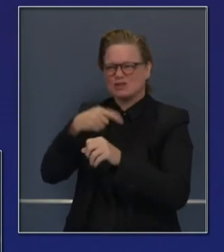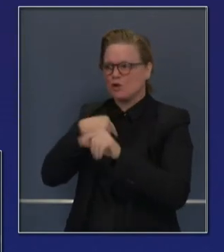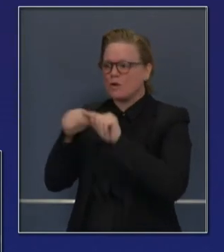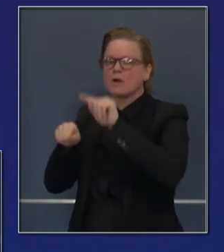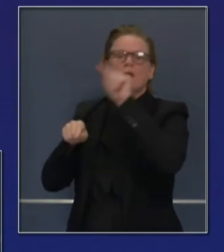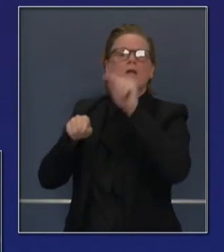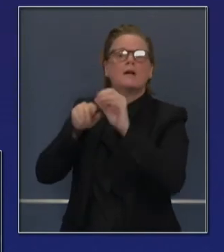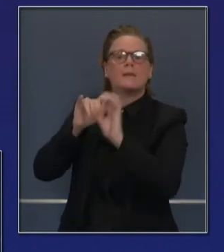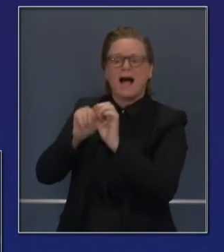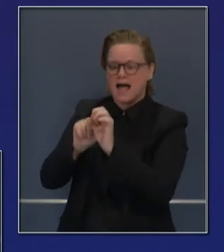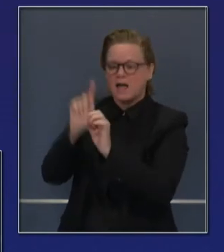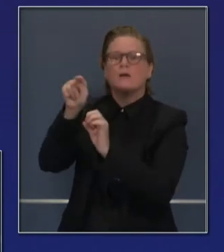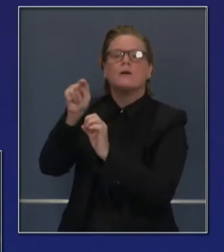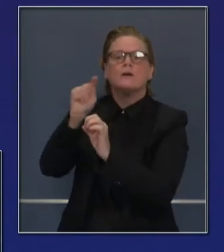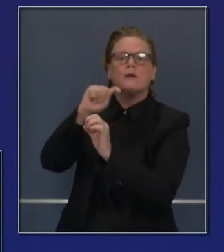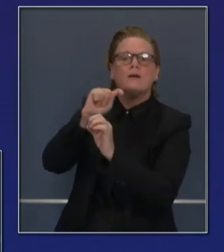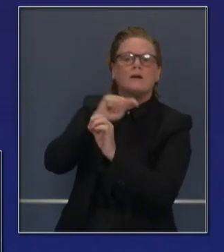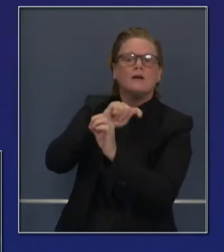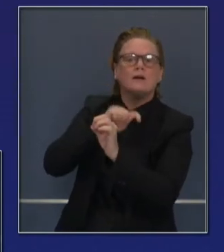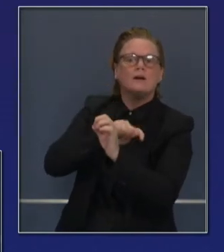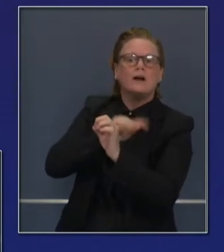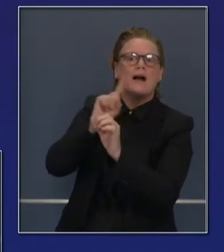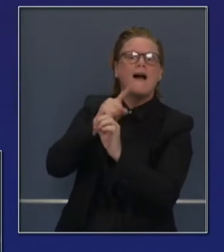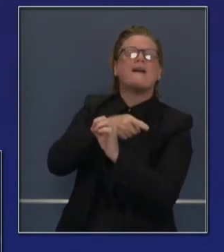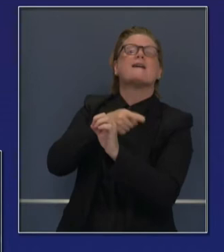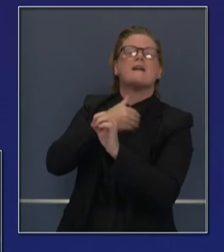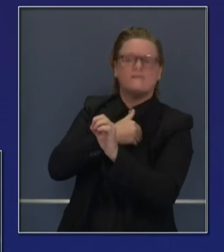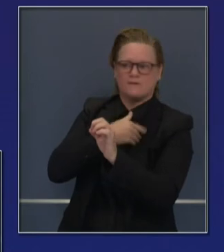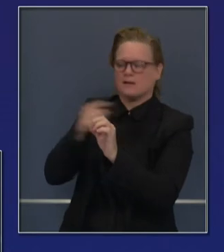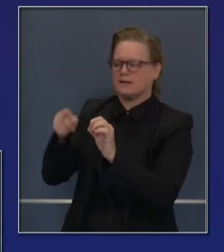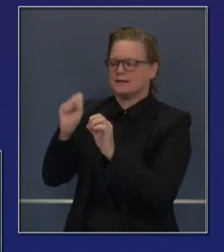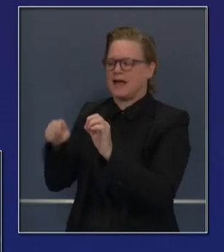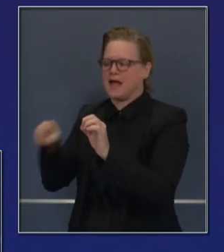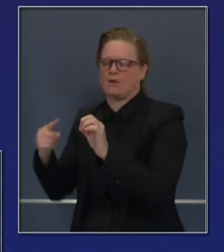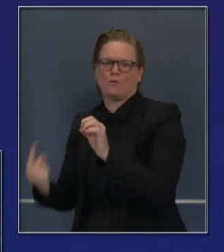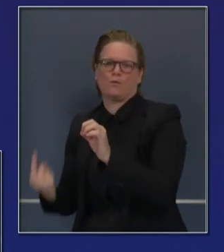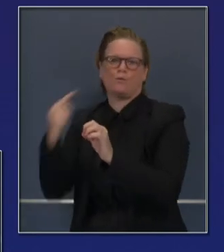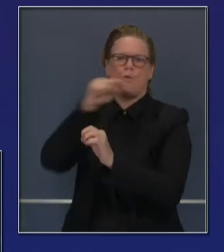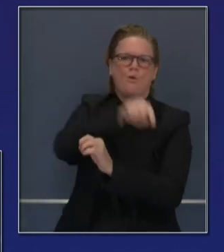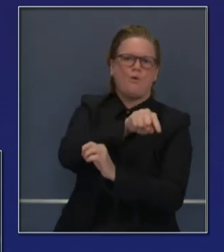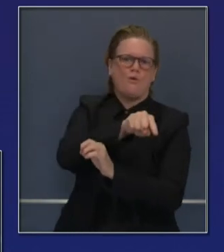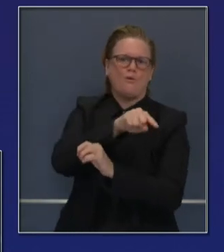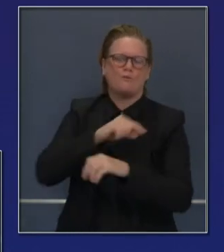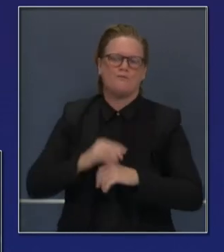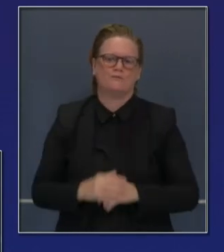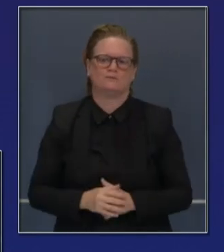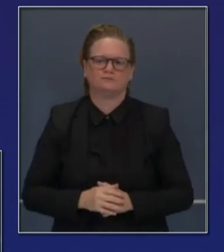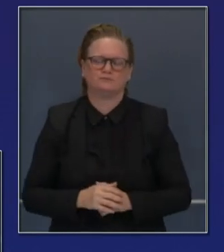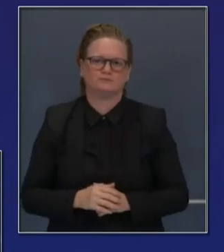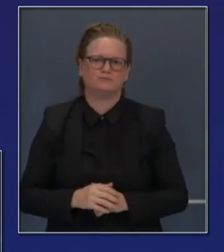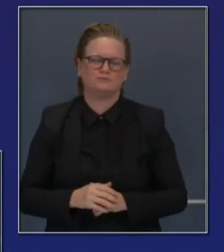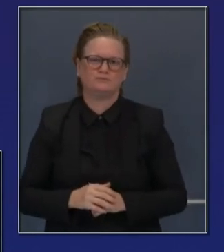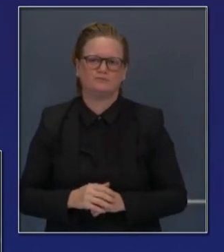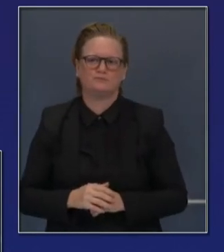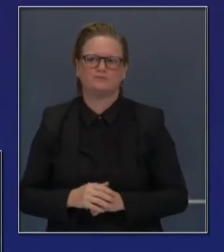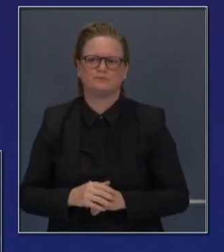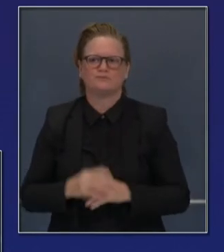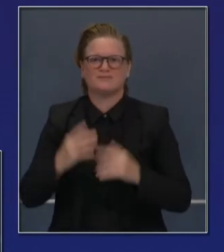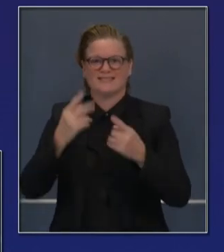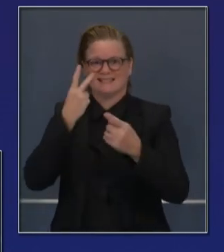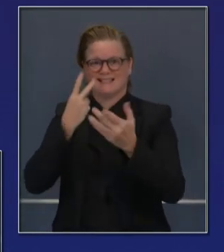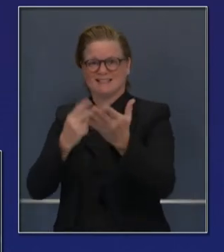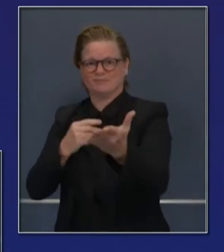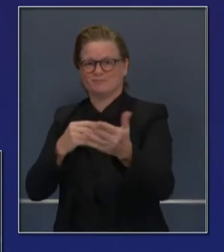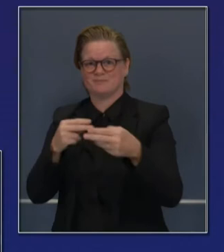are able to serve those individuals. So you see here on this slide, we have a number of various county regions